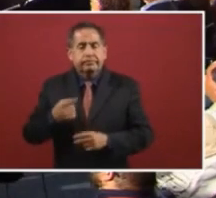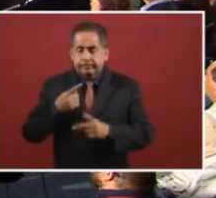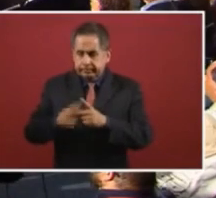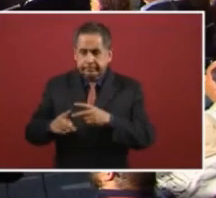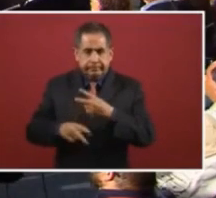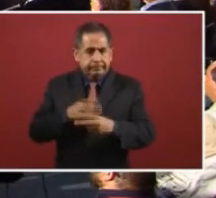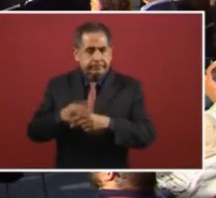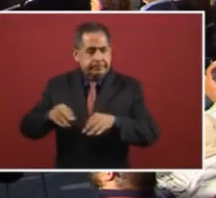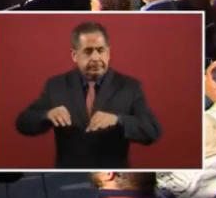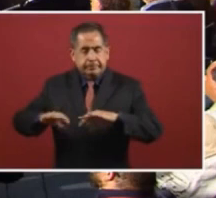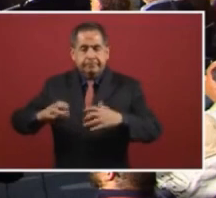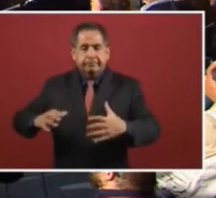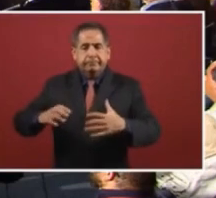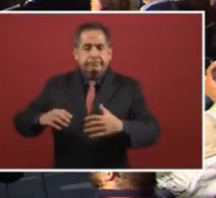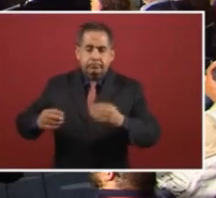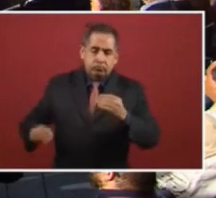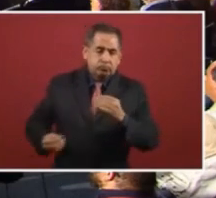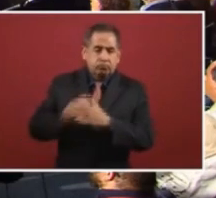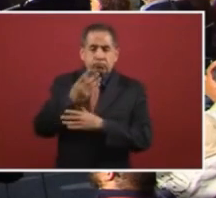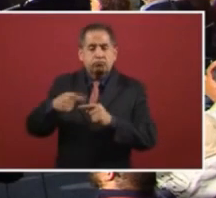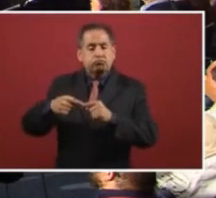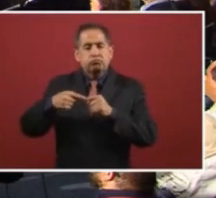and we've already started the work